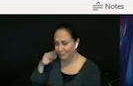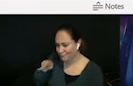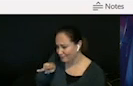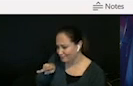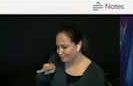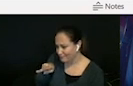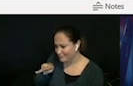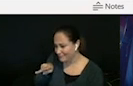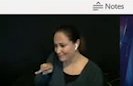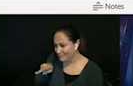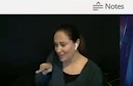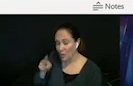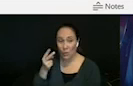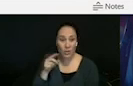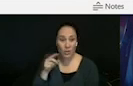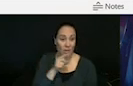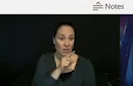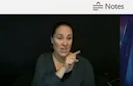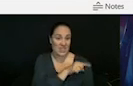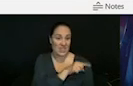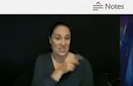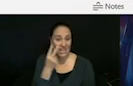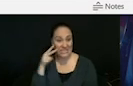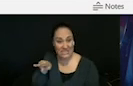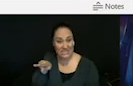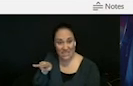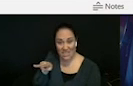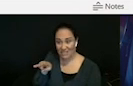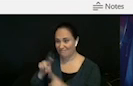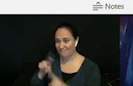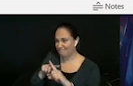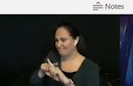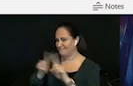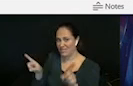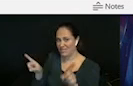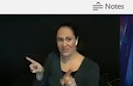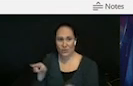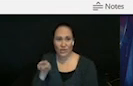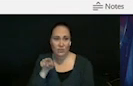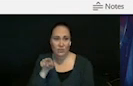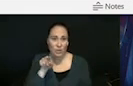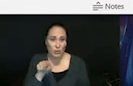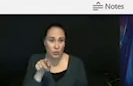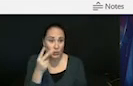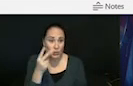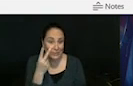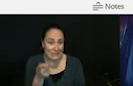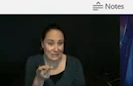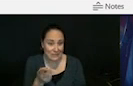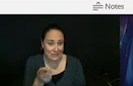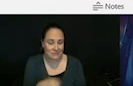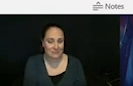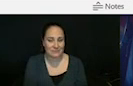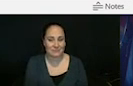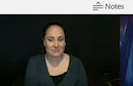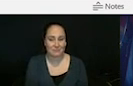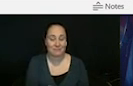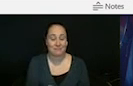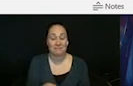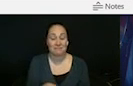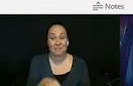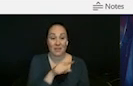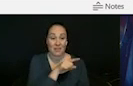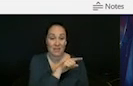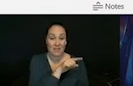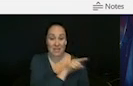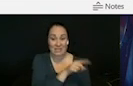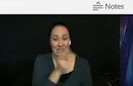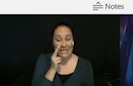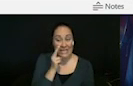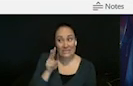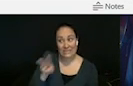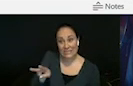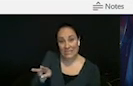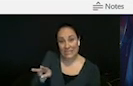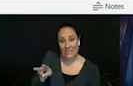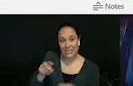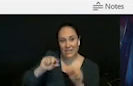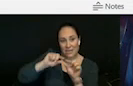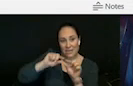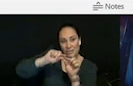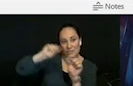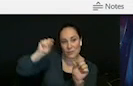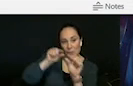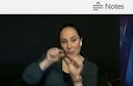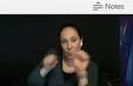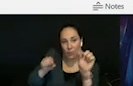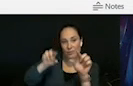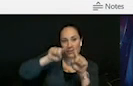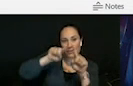different. What they would notice is they would be able to see the bottom spokes of the wheel a lot more clear than they would be able to see